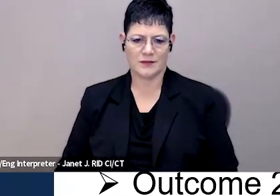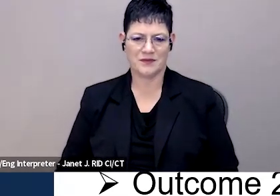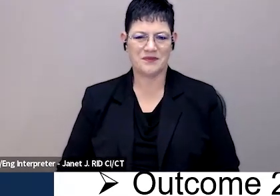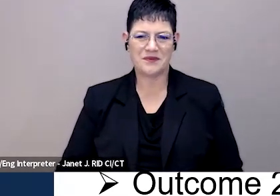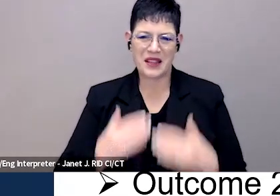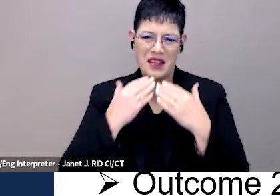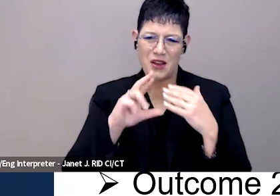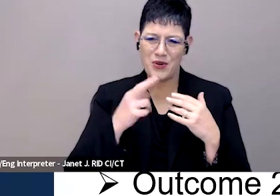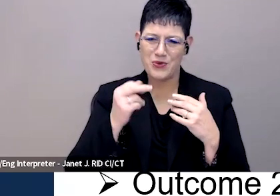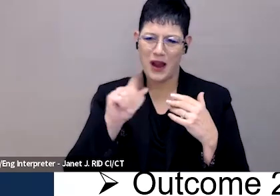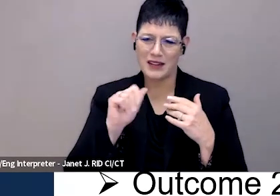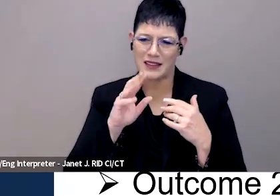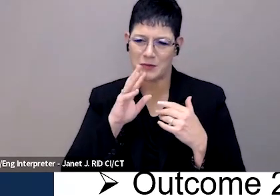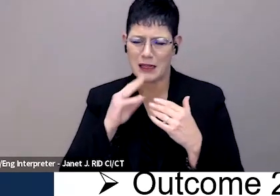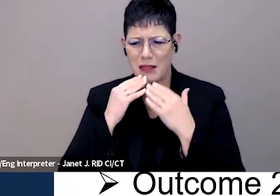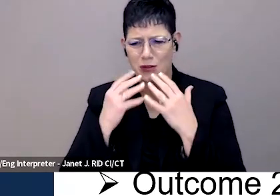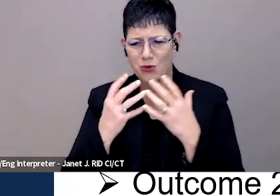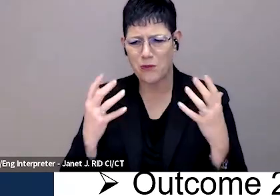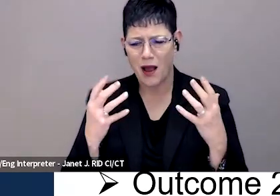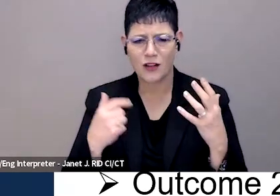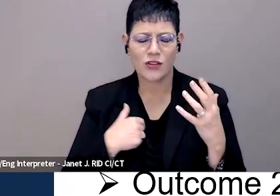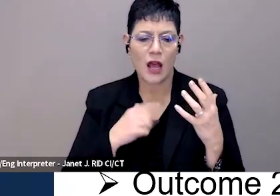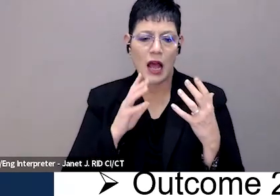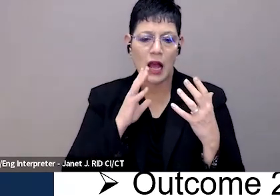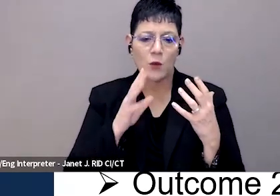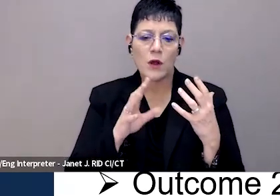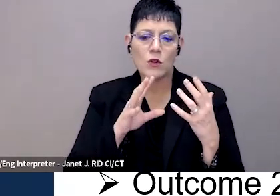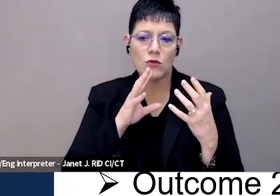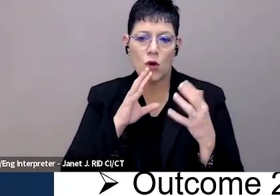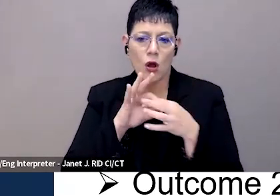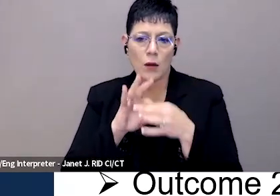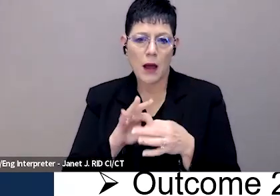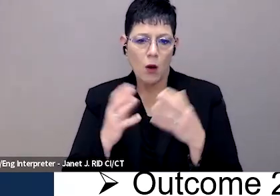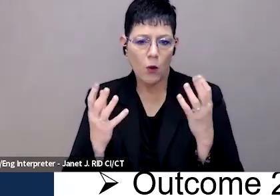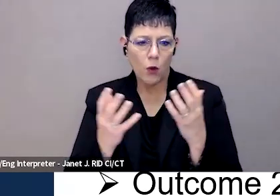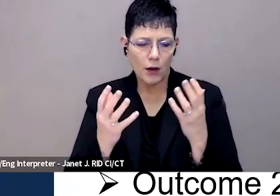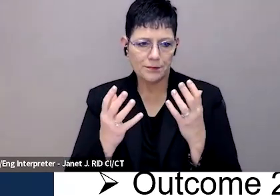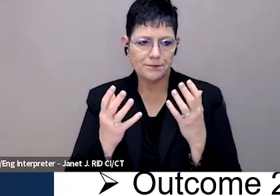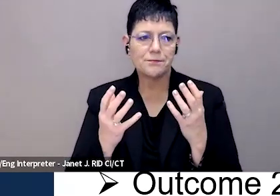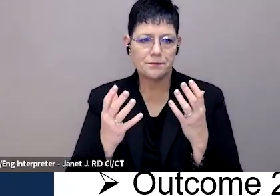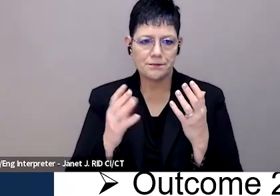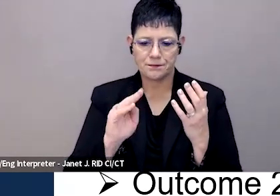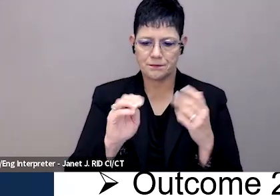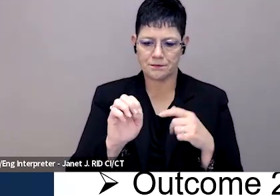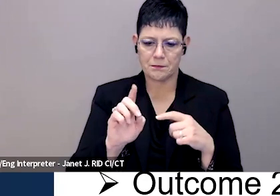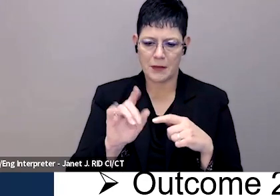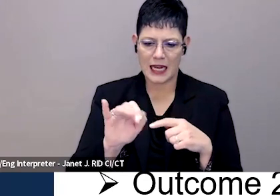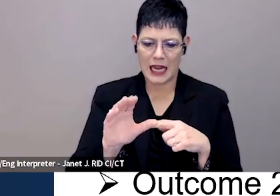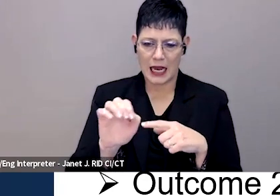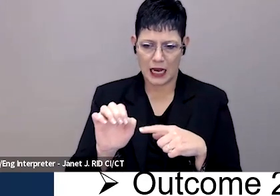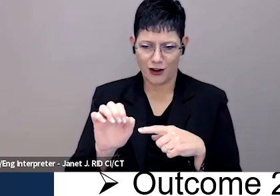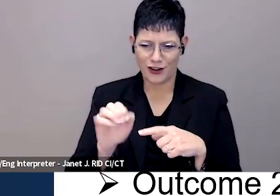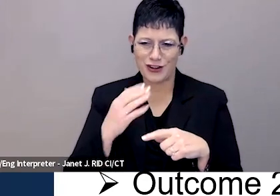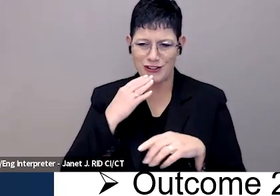Thank you very much. I'm going to be talking about Medicare, and